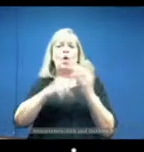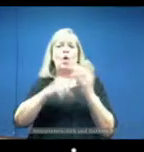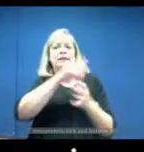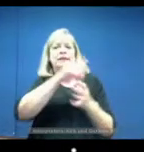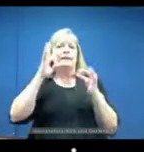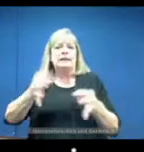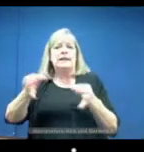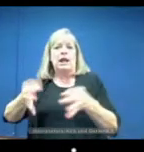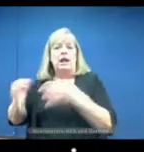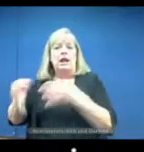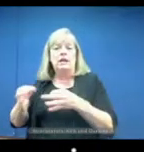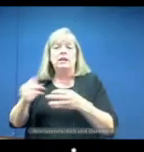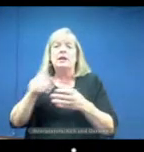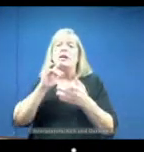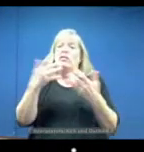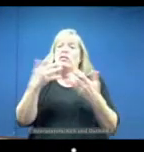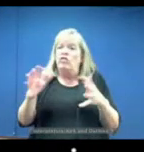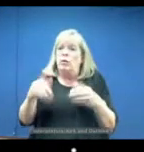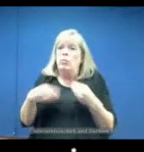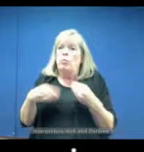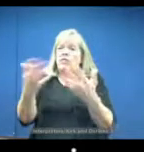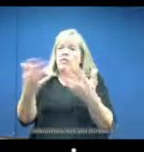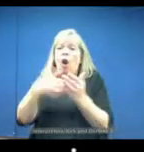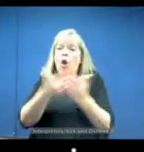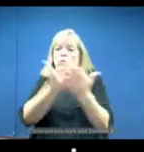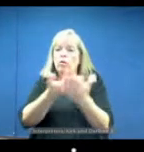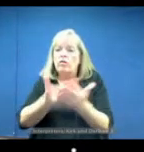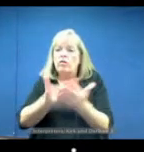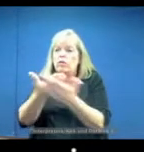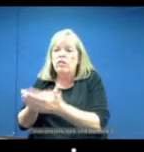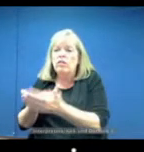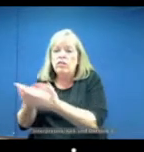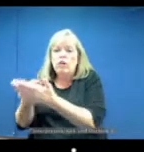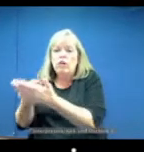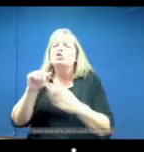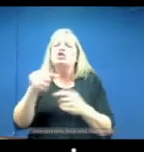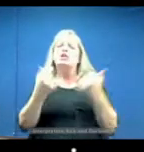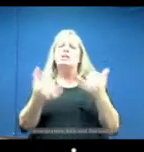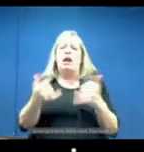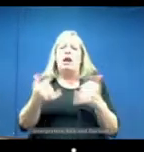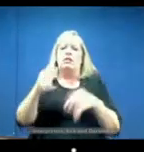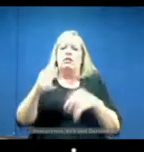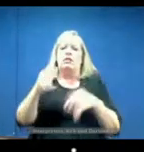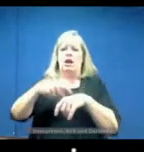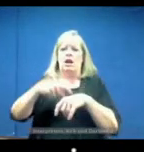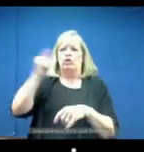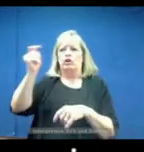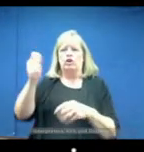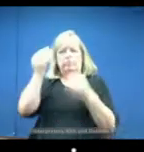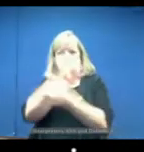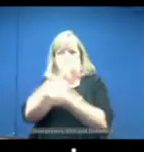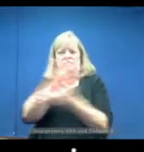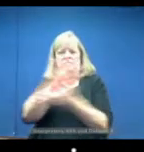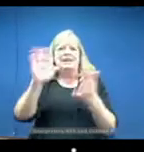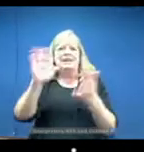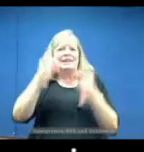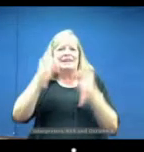portion of the case was over, and it was simply reading his decision. And what he did was he used